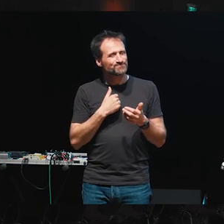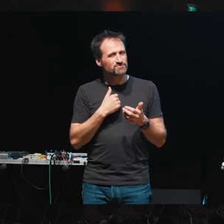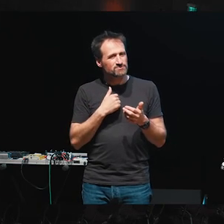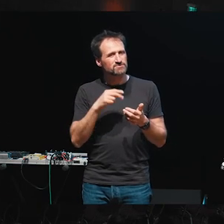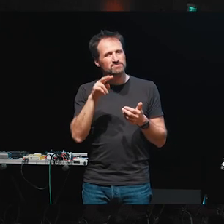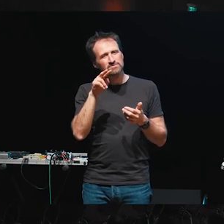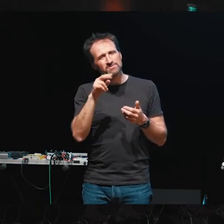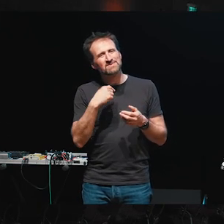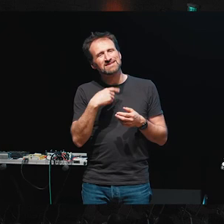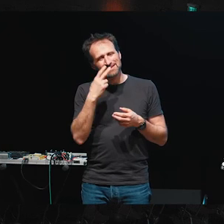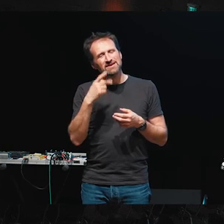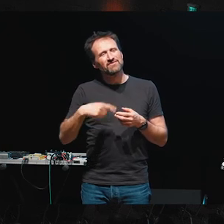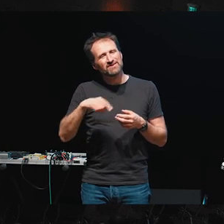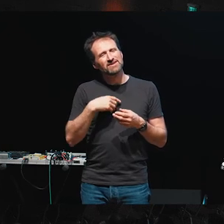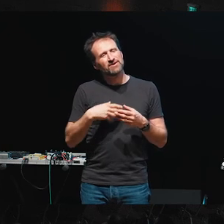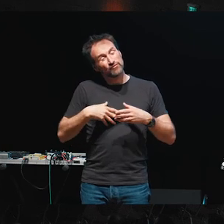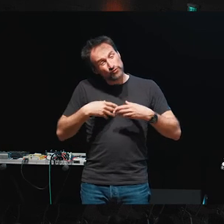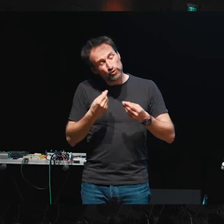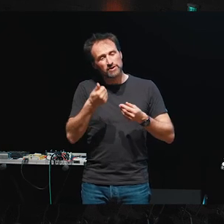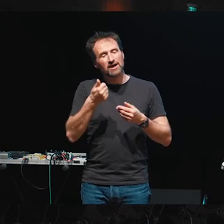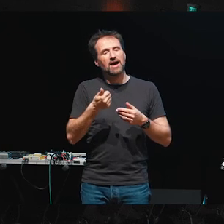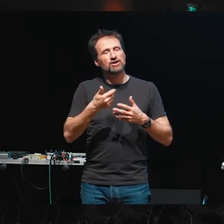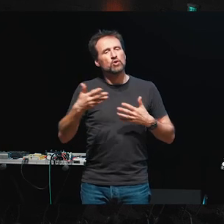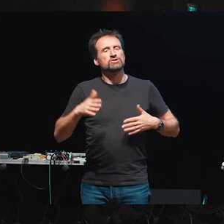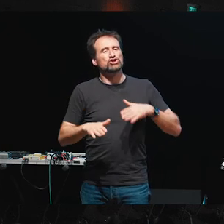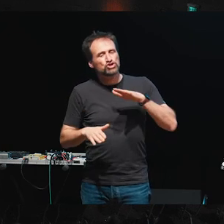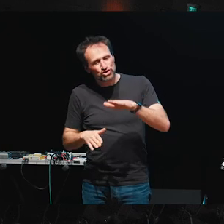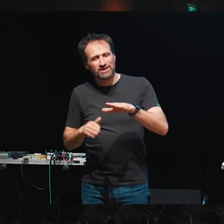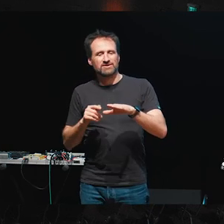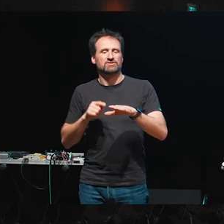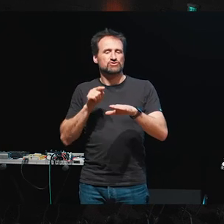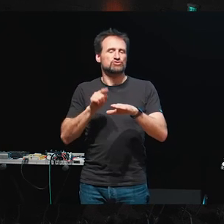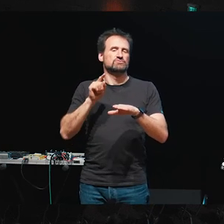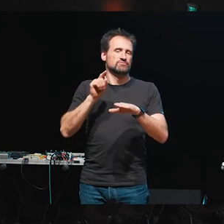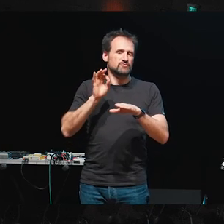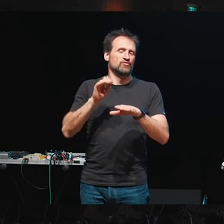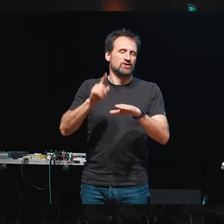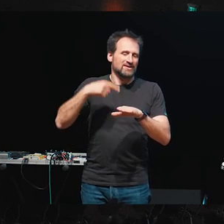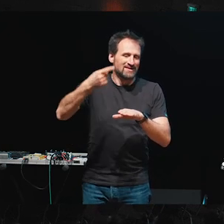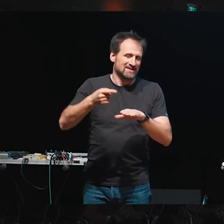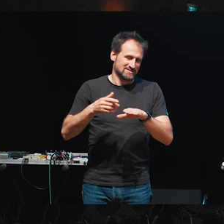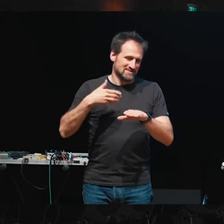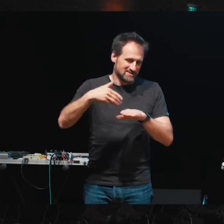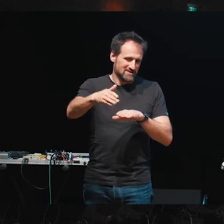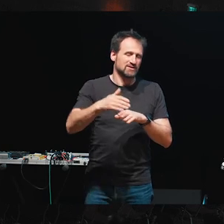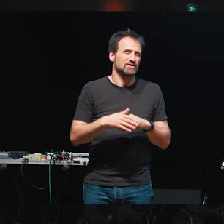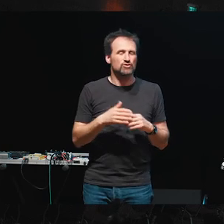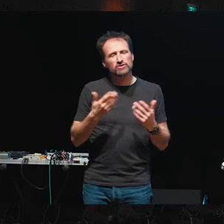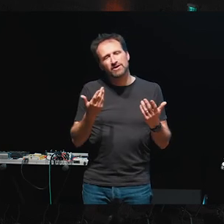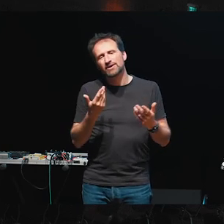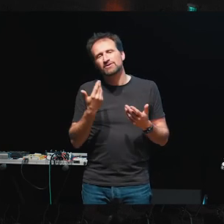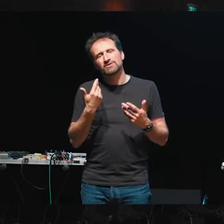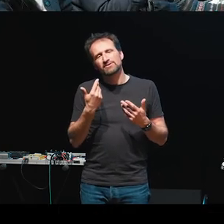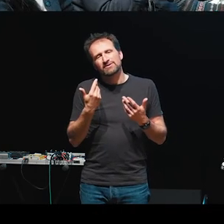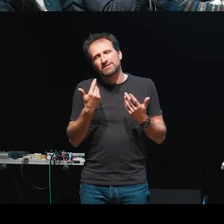big step back, next to forward, and maybe this is less concerning than the current